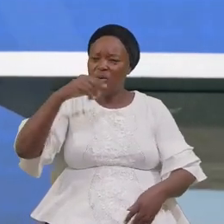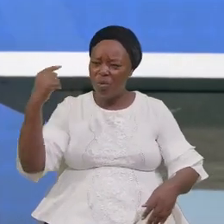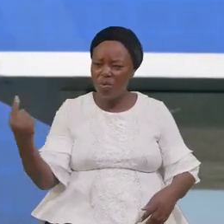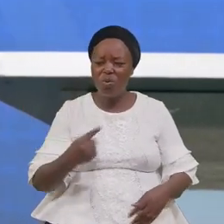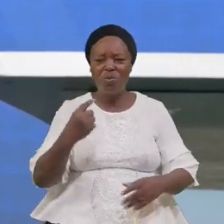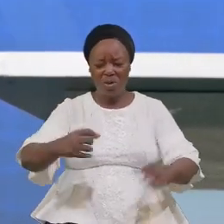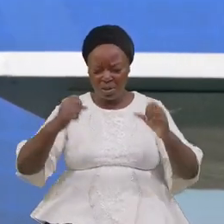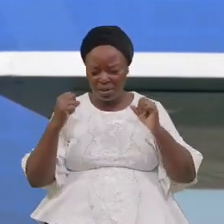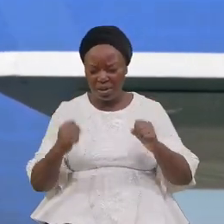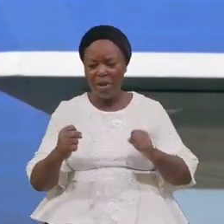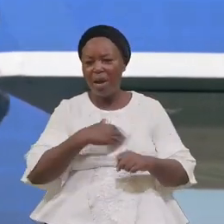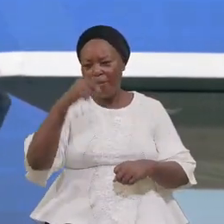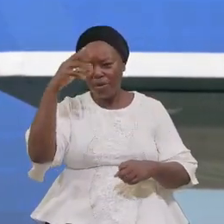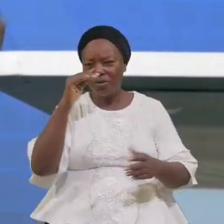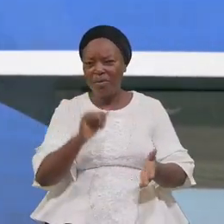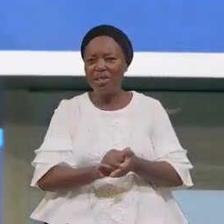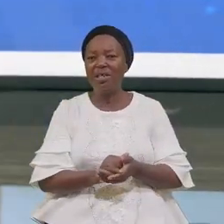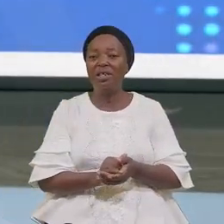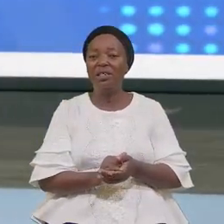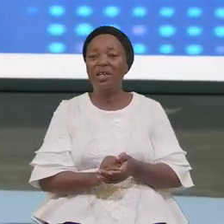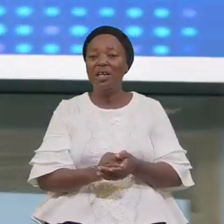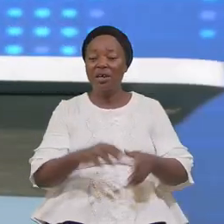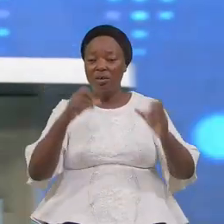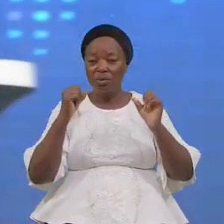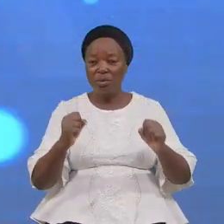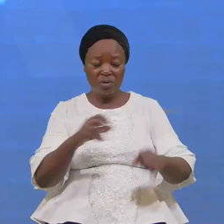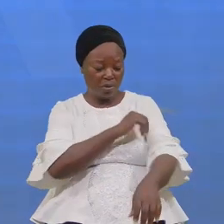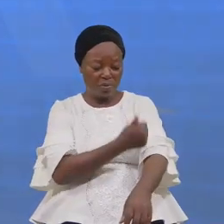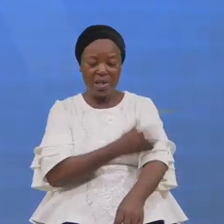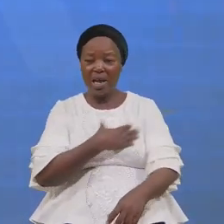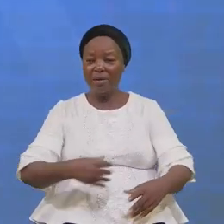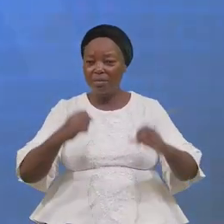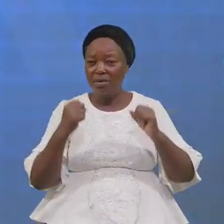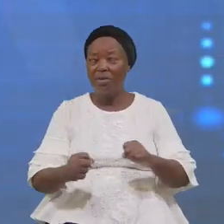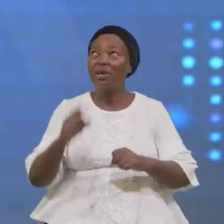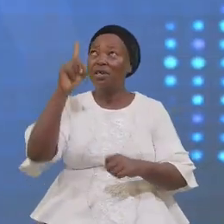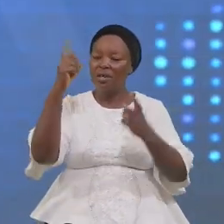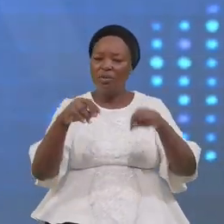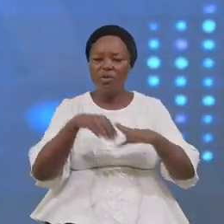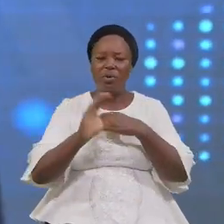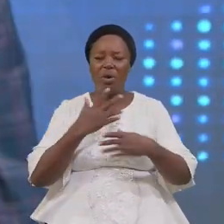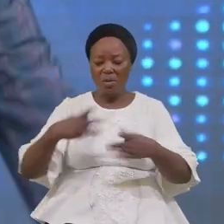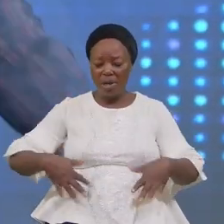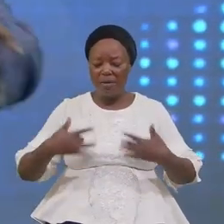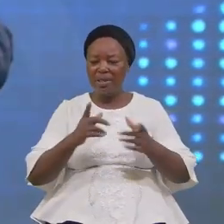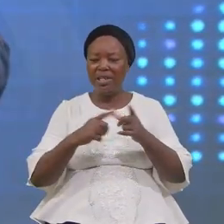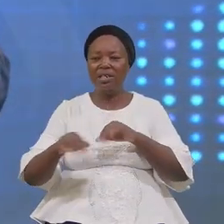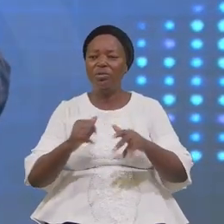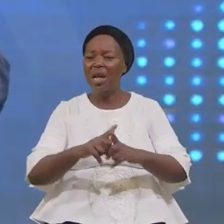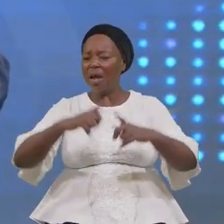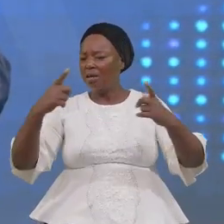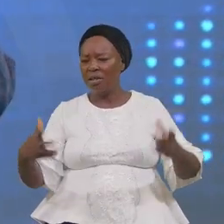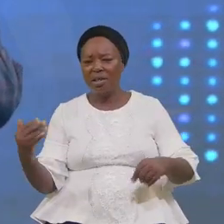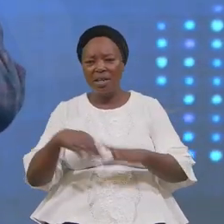authority and ability, he comes into our lives and he does the incredible.